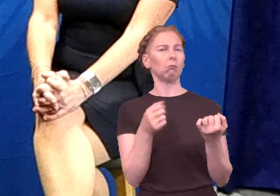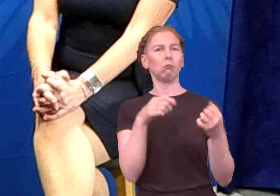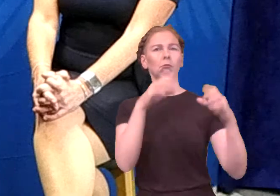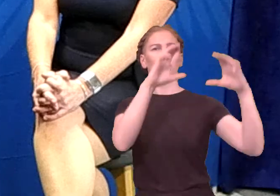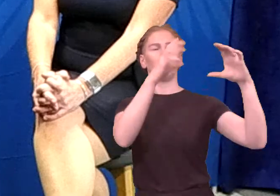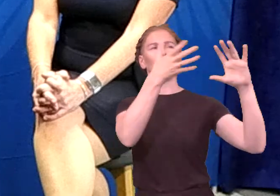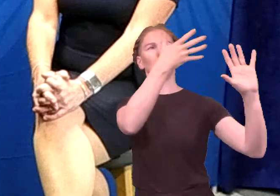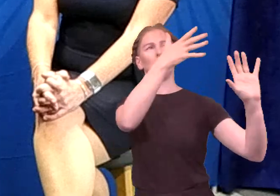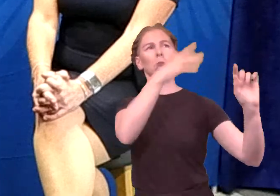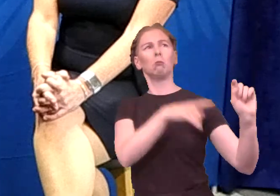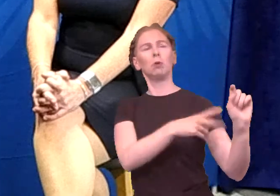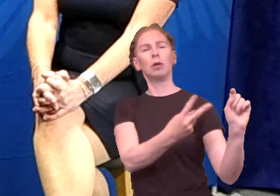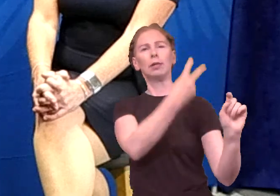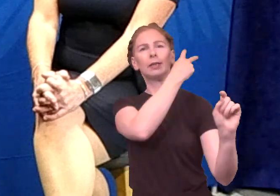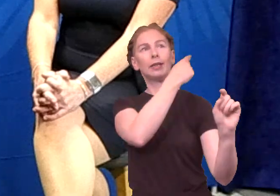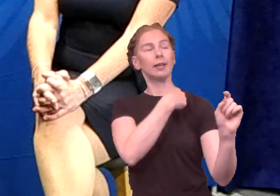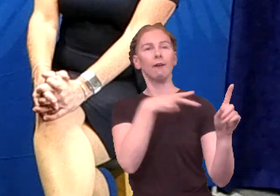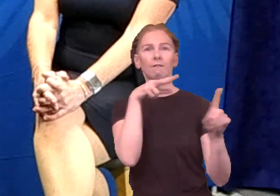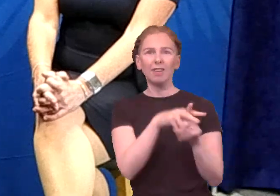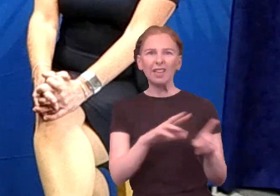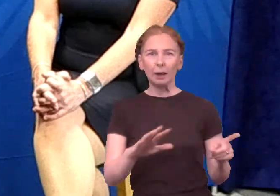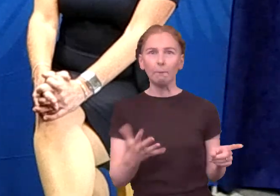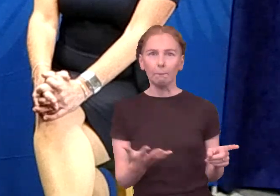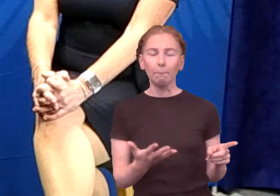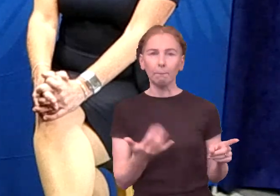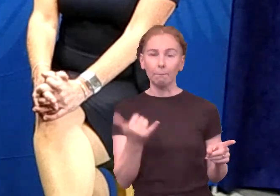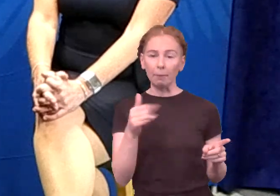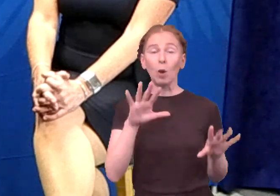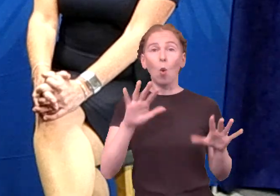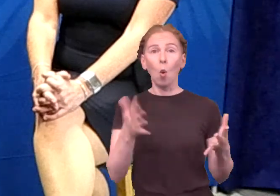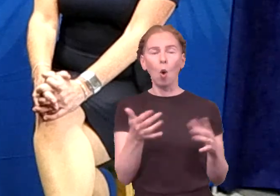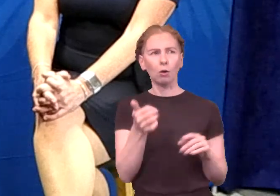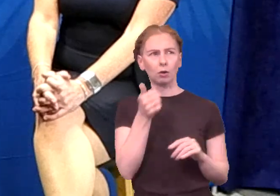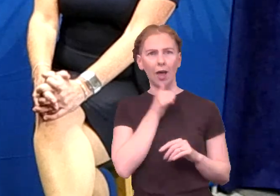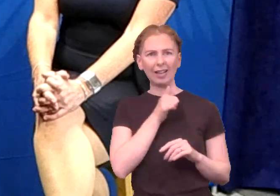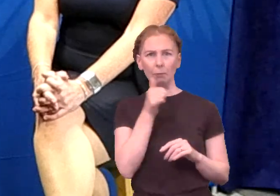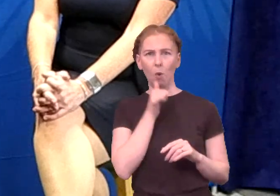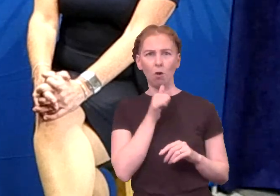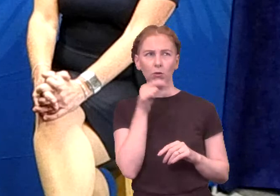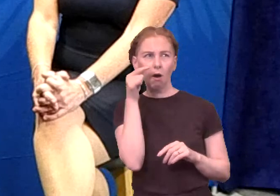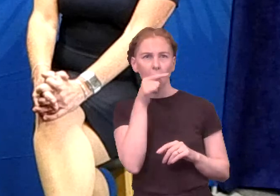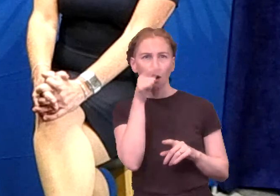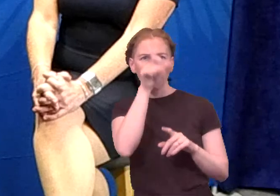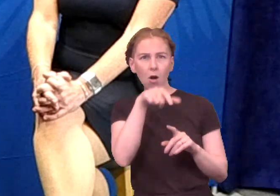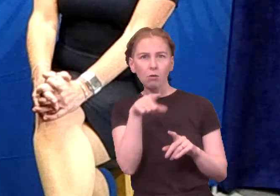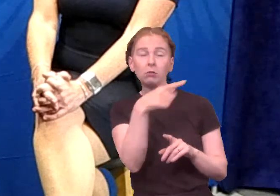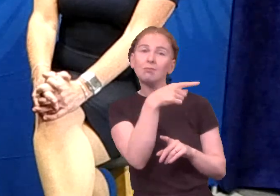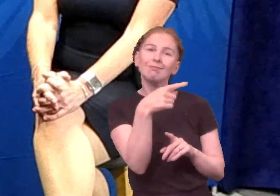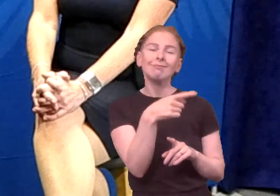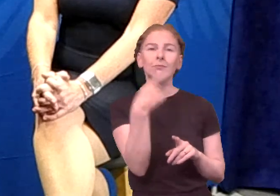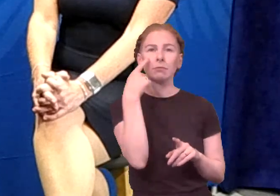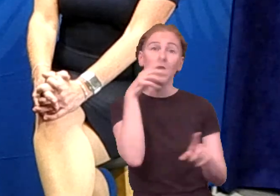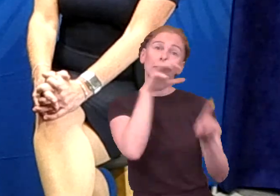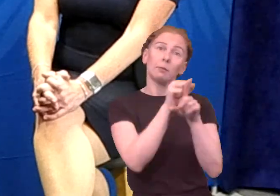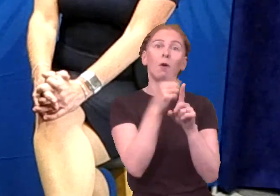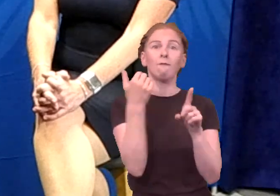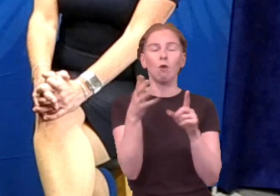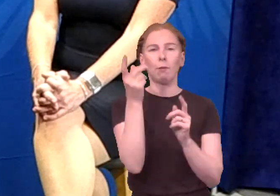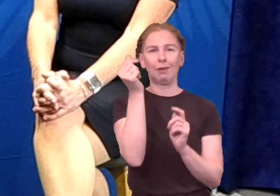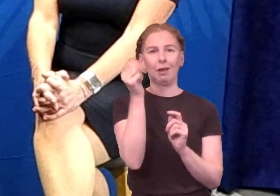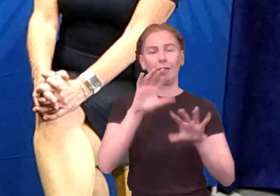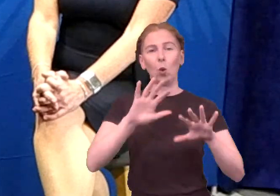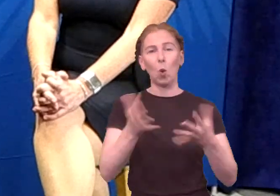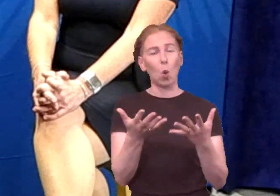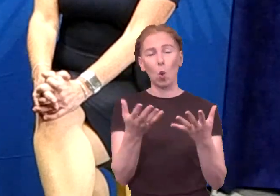restaurants. Those are places where we, as the local neighbourhood team, we go to those businesses and we try and educate